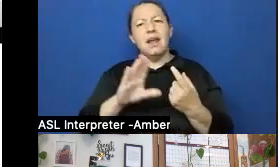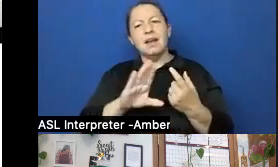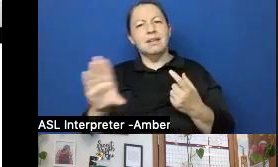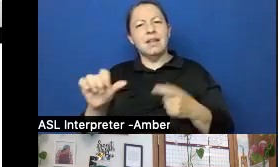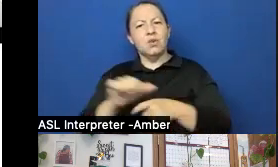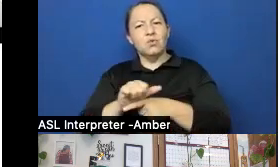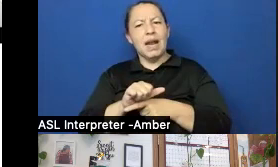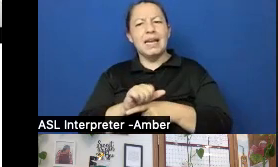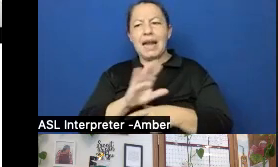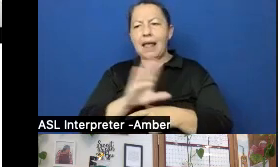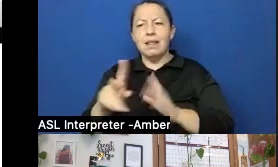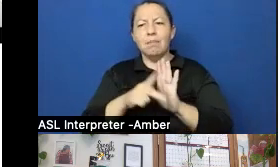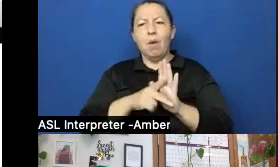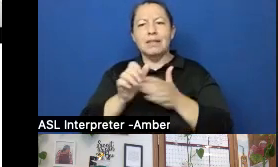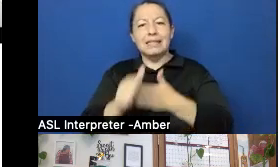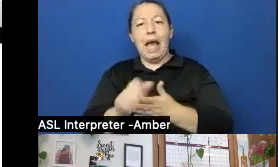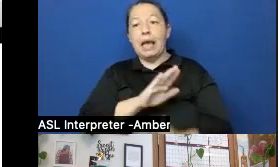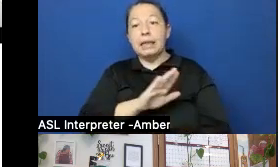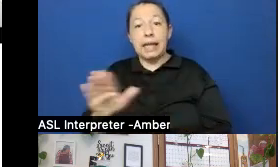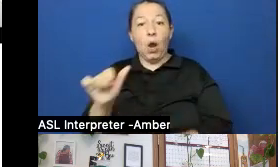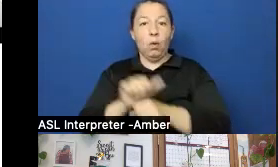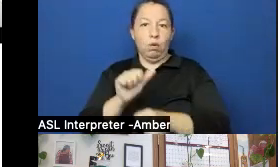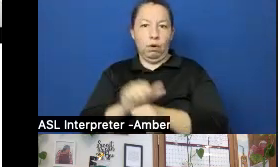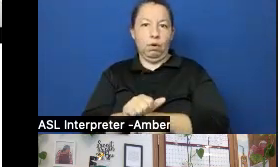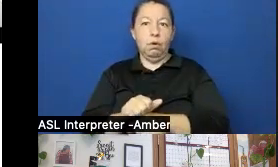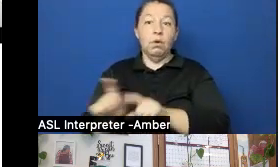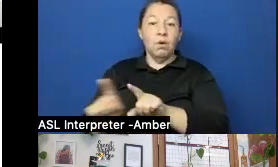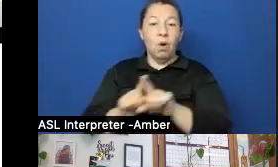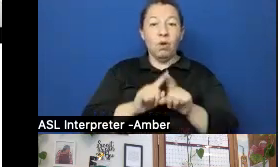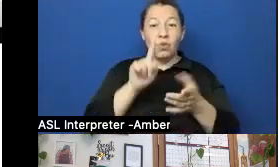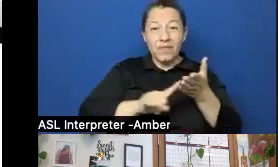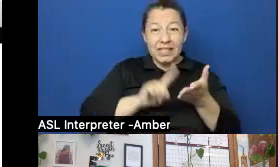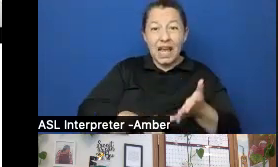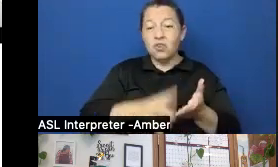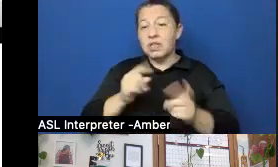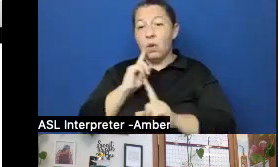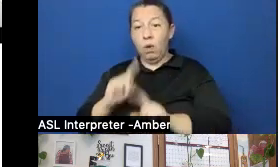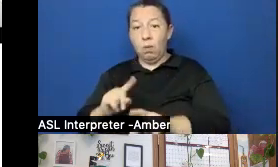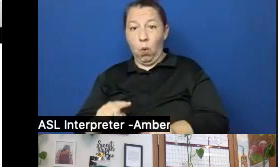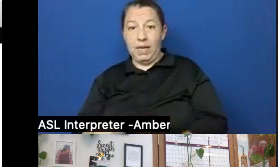policies guide their work, also investigations and reporting.